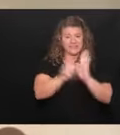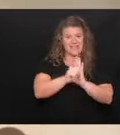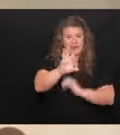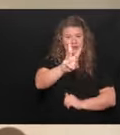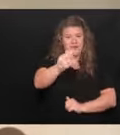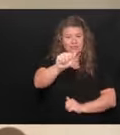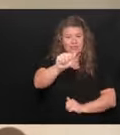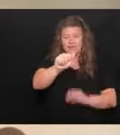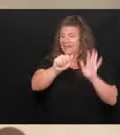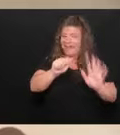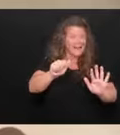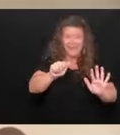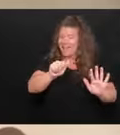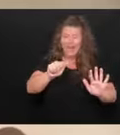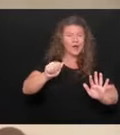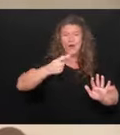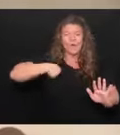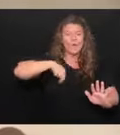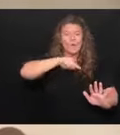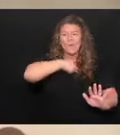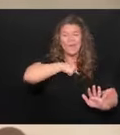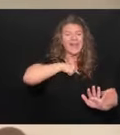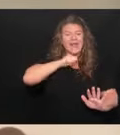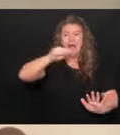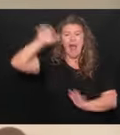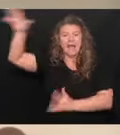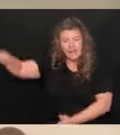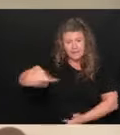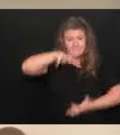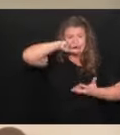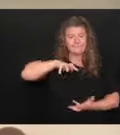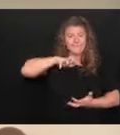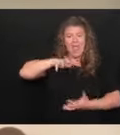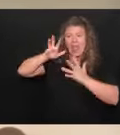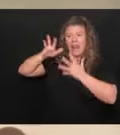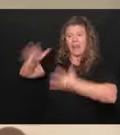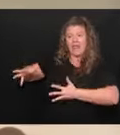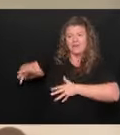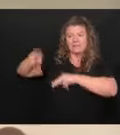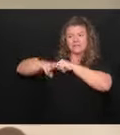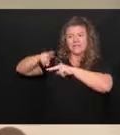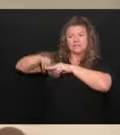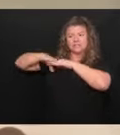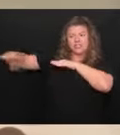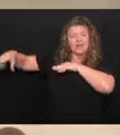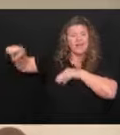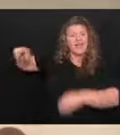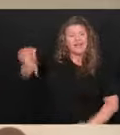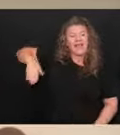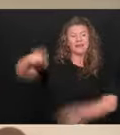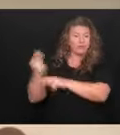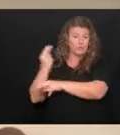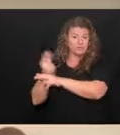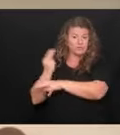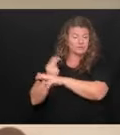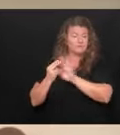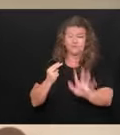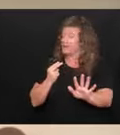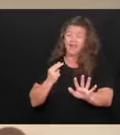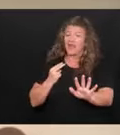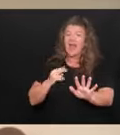not 500,000 doses sitting on a shelf in the state of West Virginia that went unused. Of that